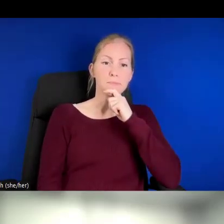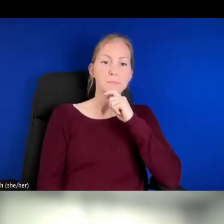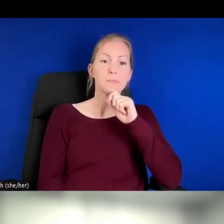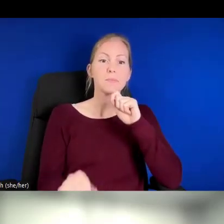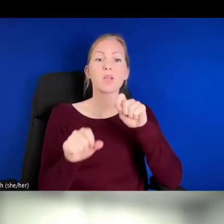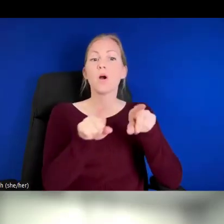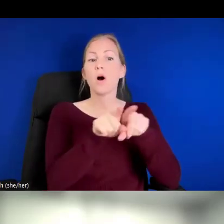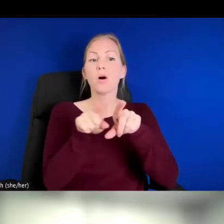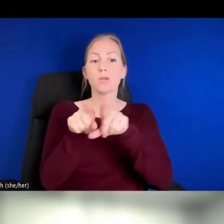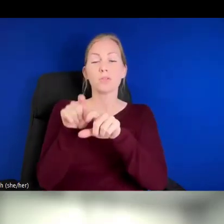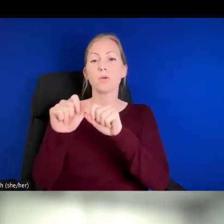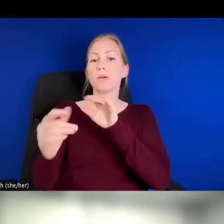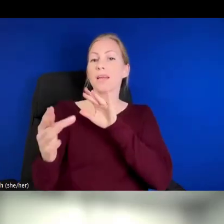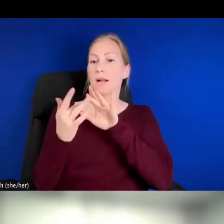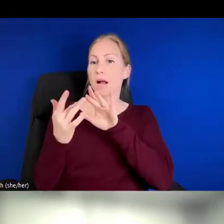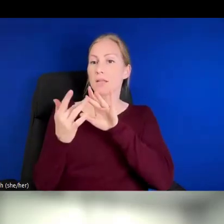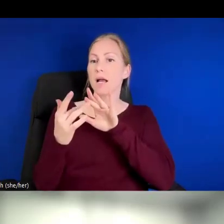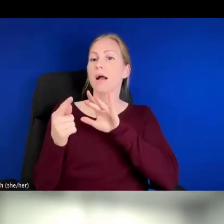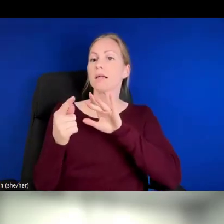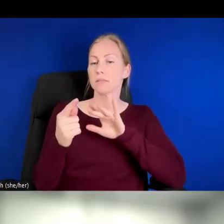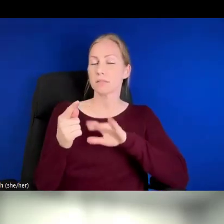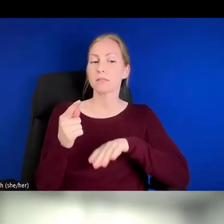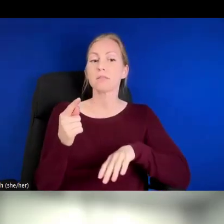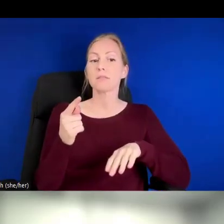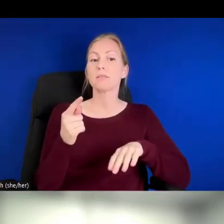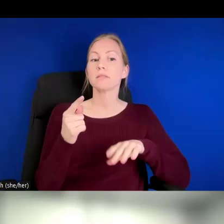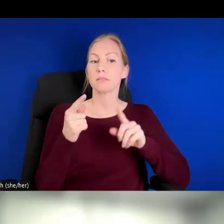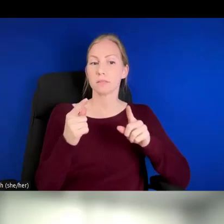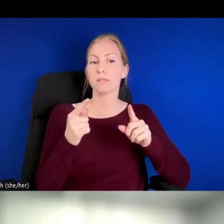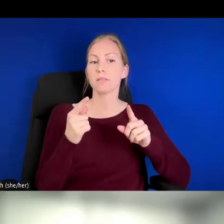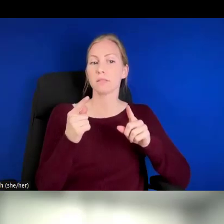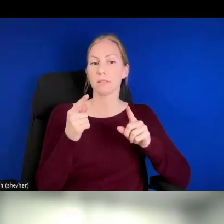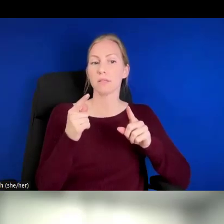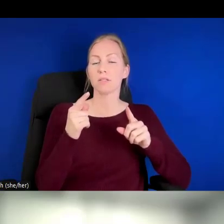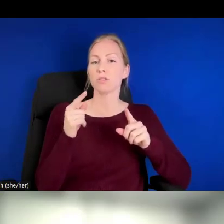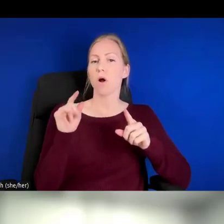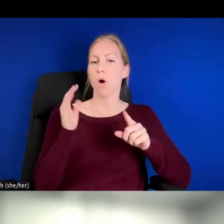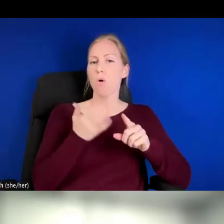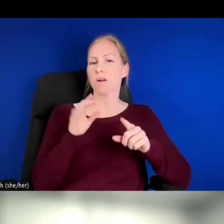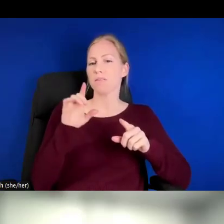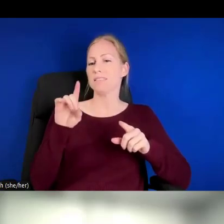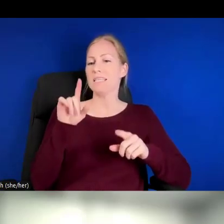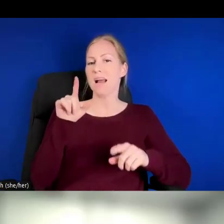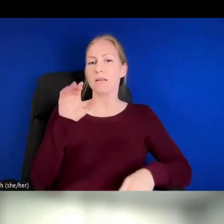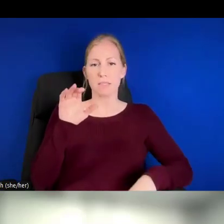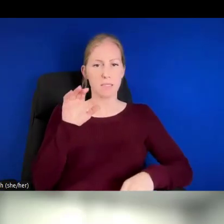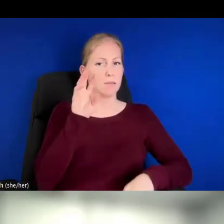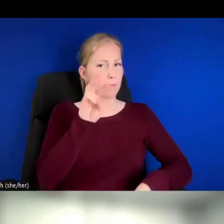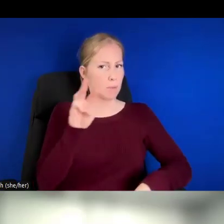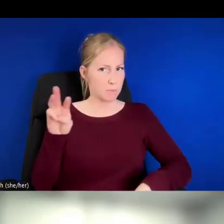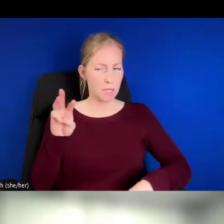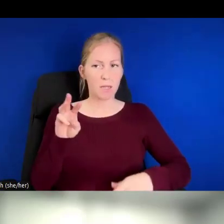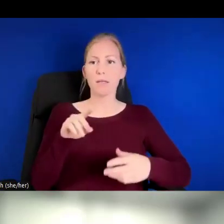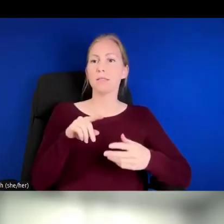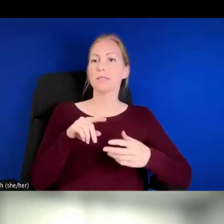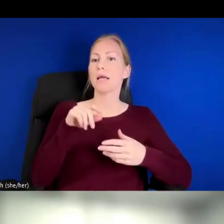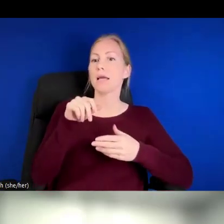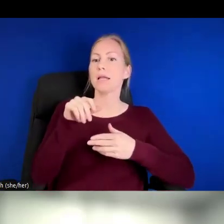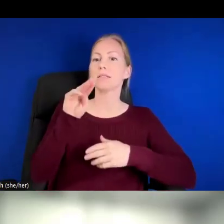also contact us through our DLC website, and also